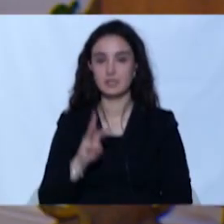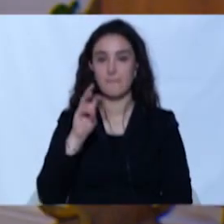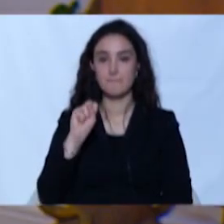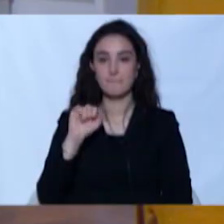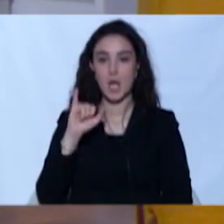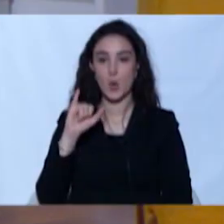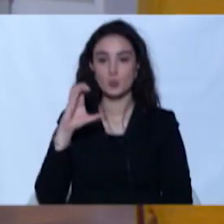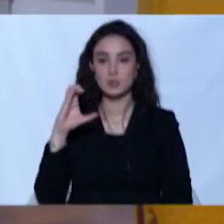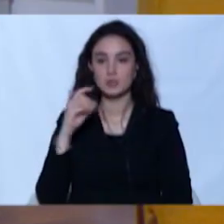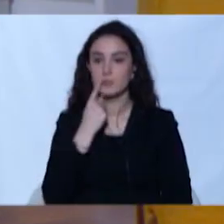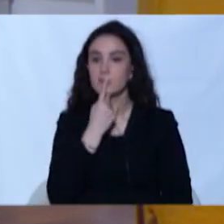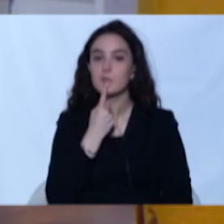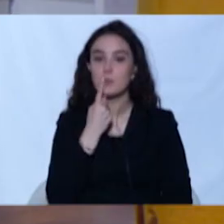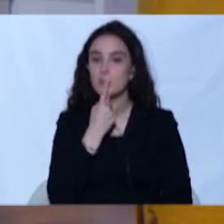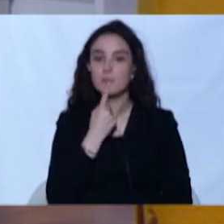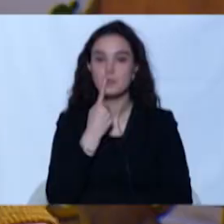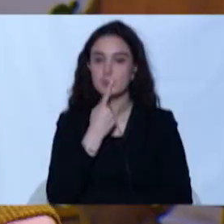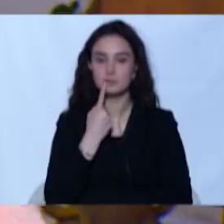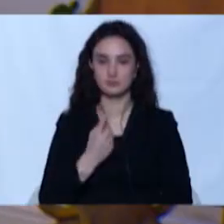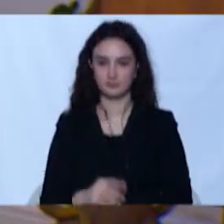Mouth. Mouth.